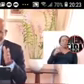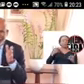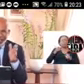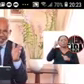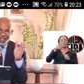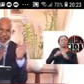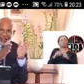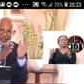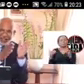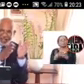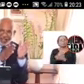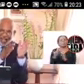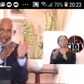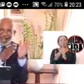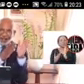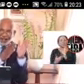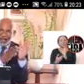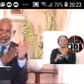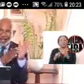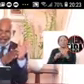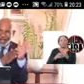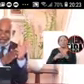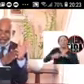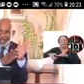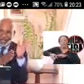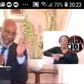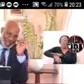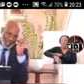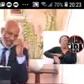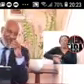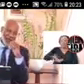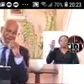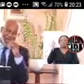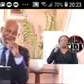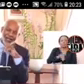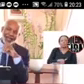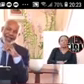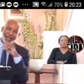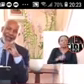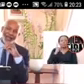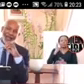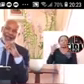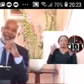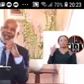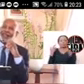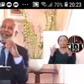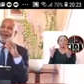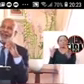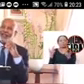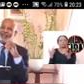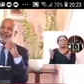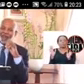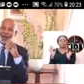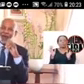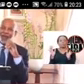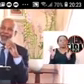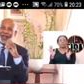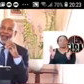new directive that started at midnight last night and that will end the end